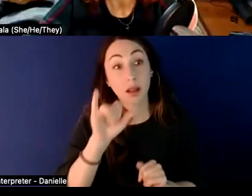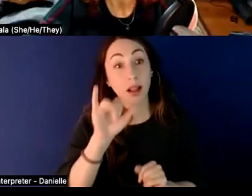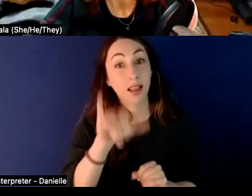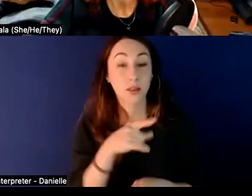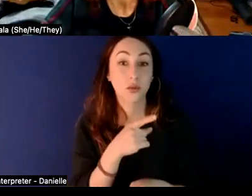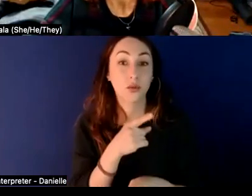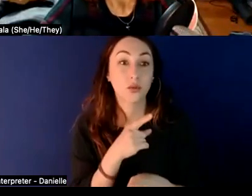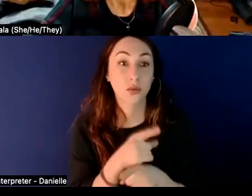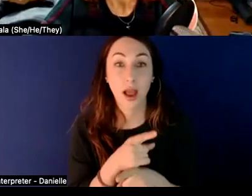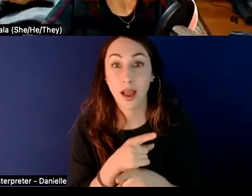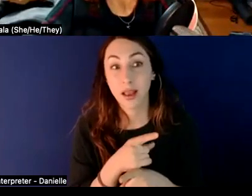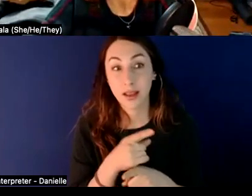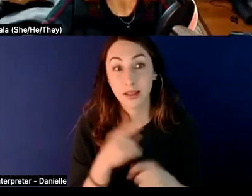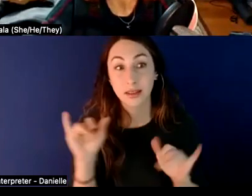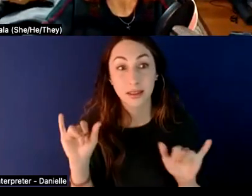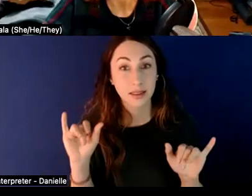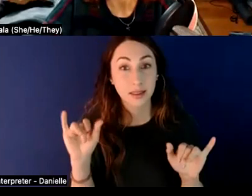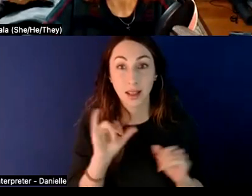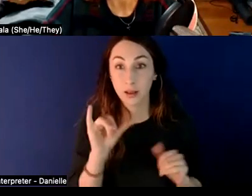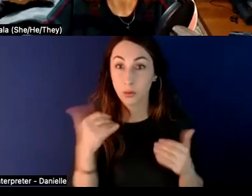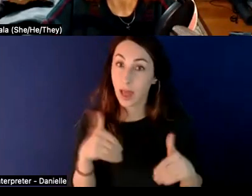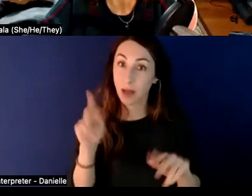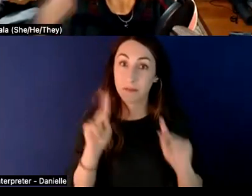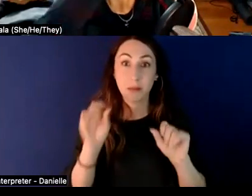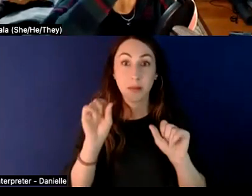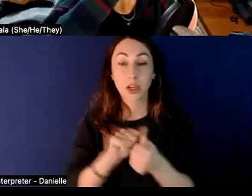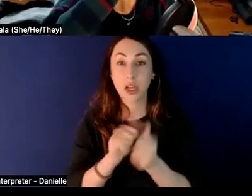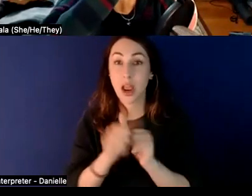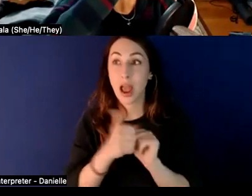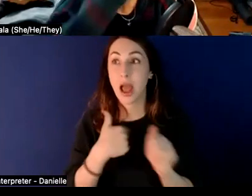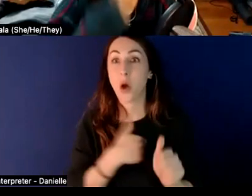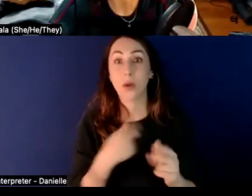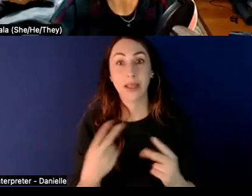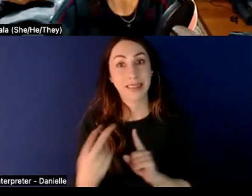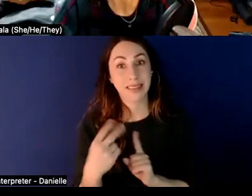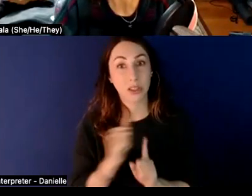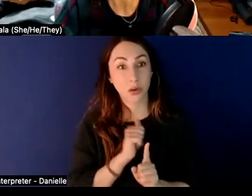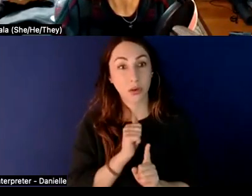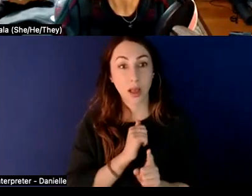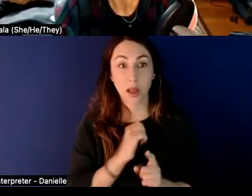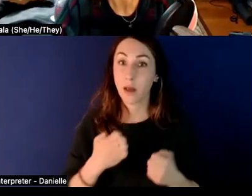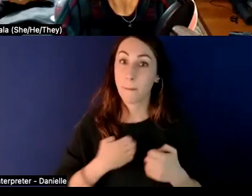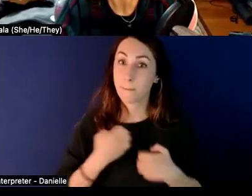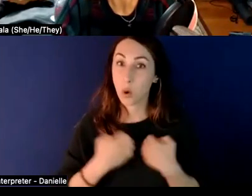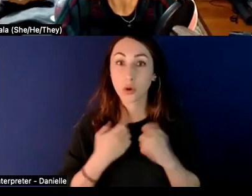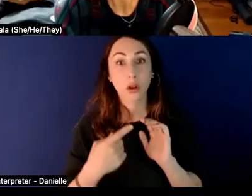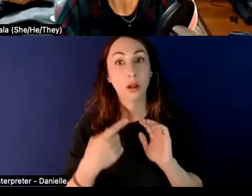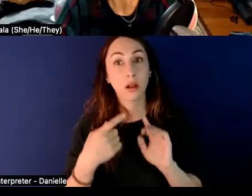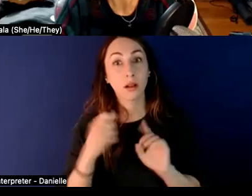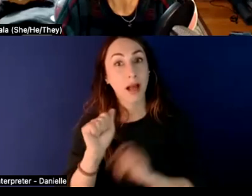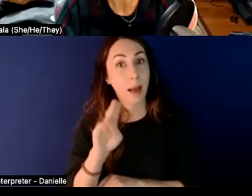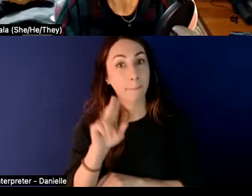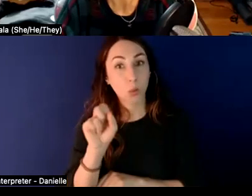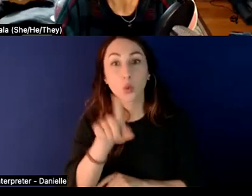how people can warp how we see ourselves. And emotional abuse, you'll never see a physical sign of it